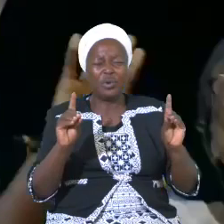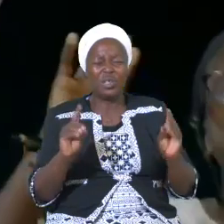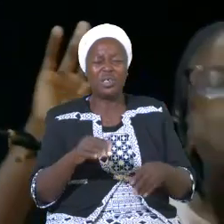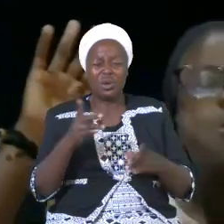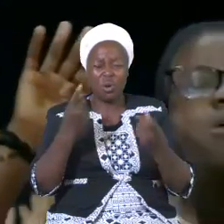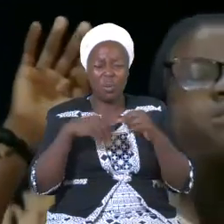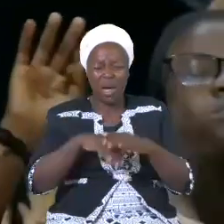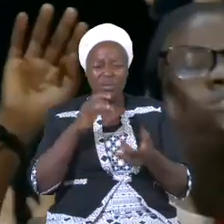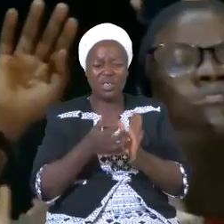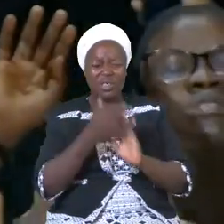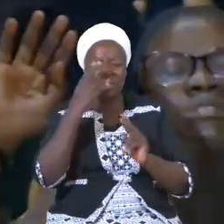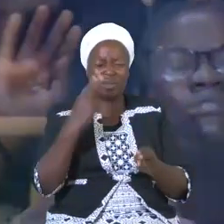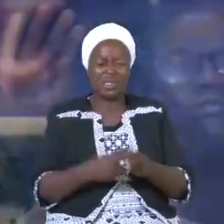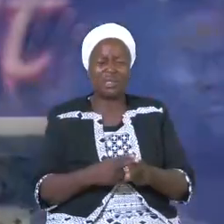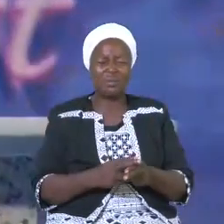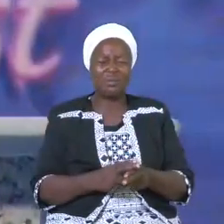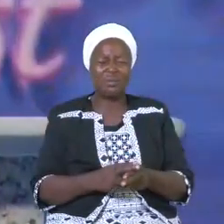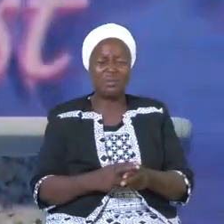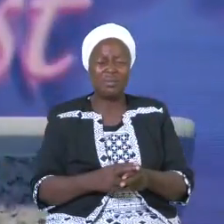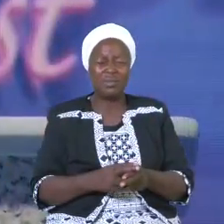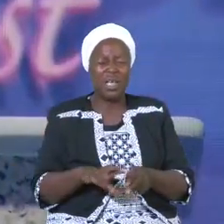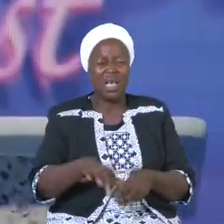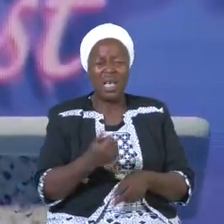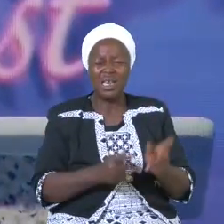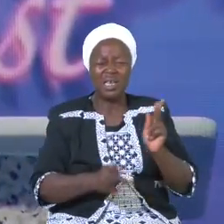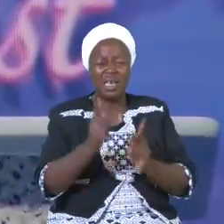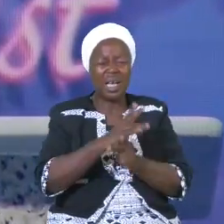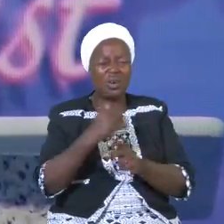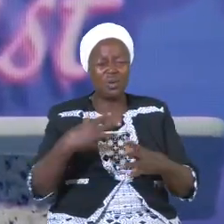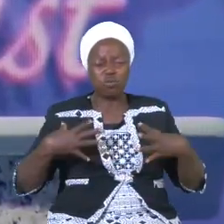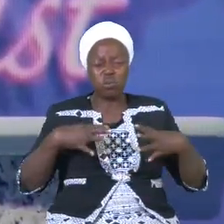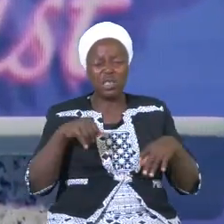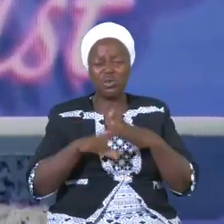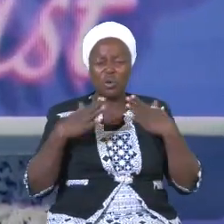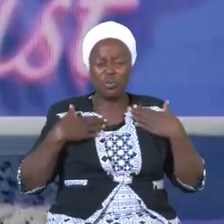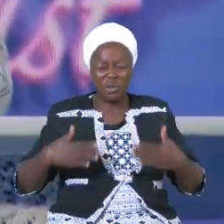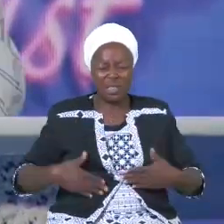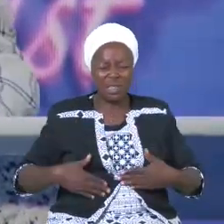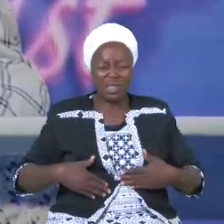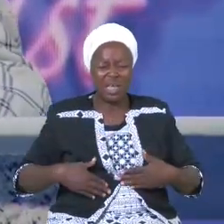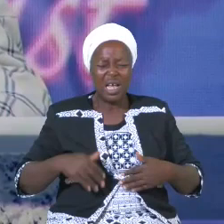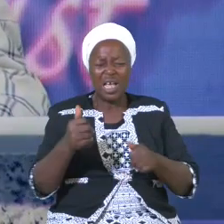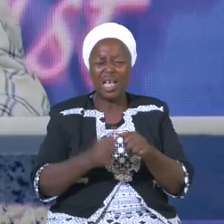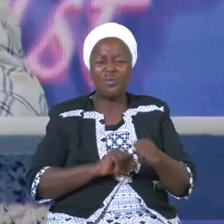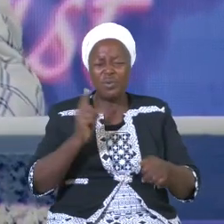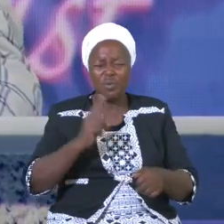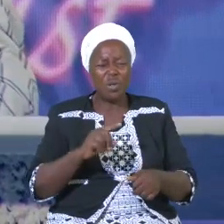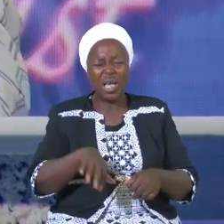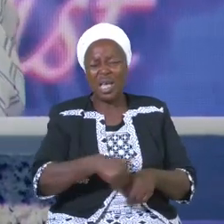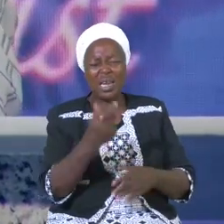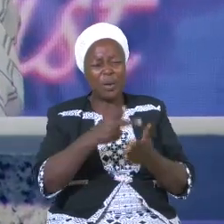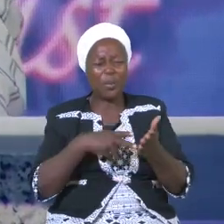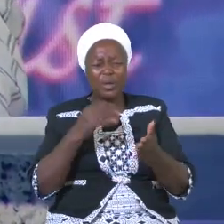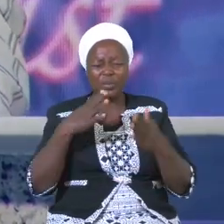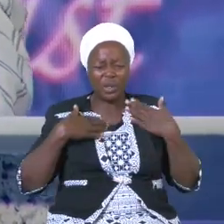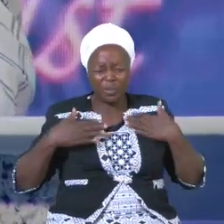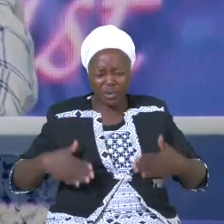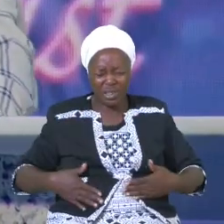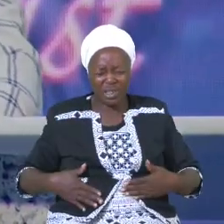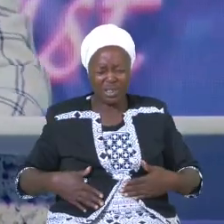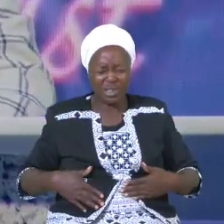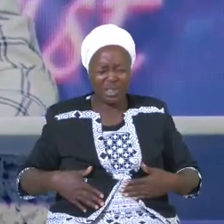name any kind of swelling in your body anywhere any part of the body